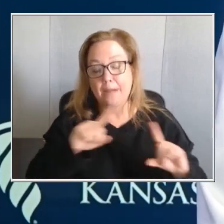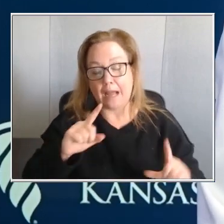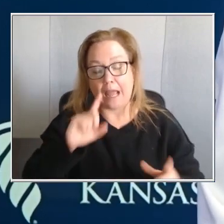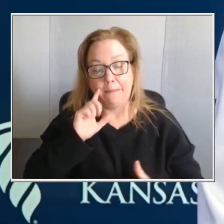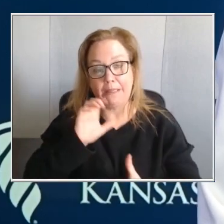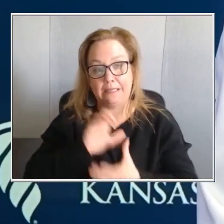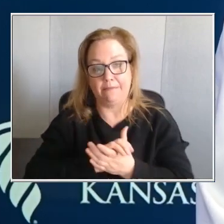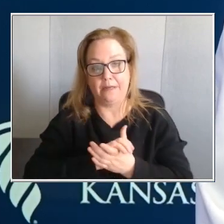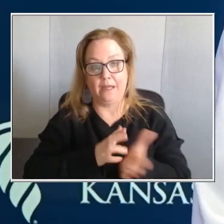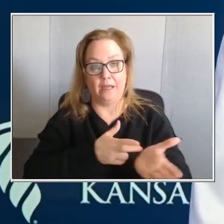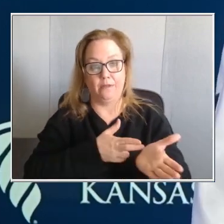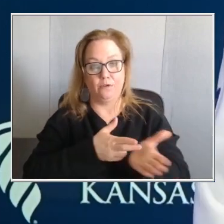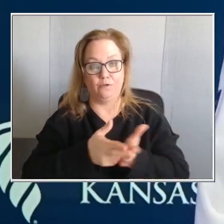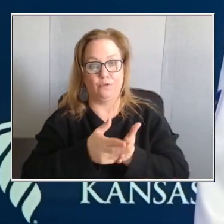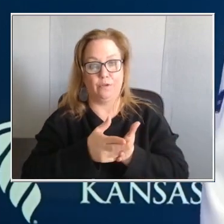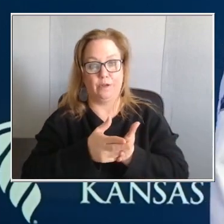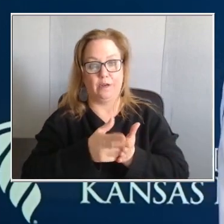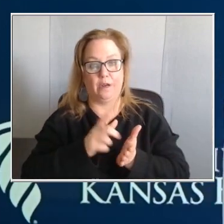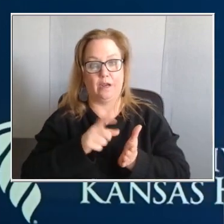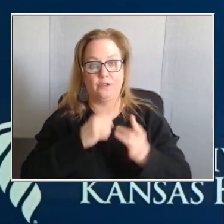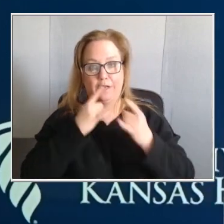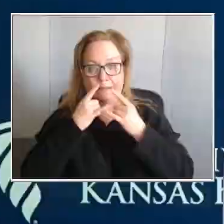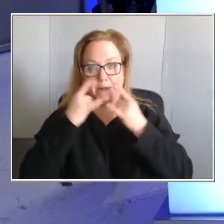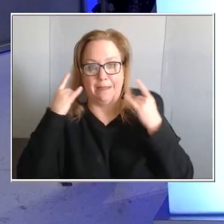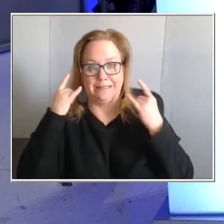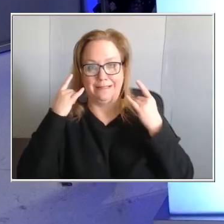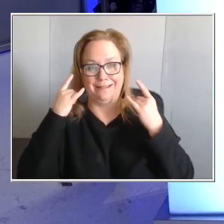been revealed that I should have kept the mask on, right?